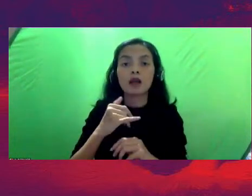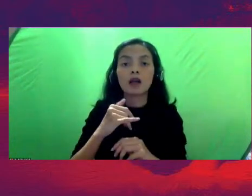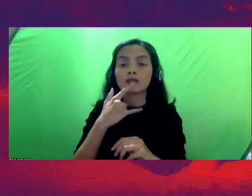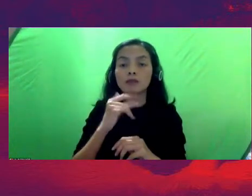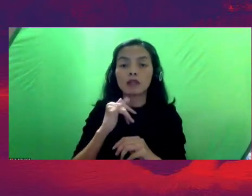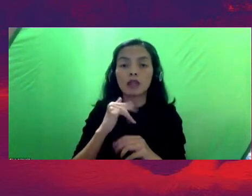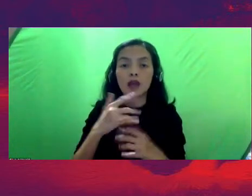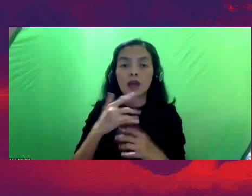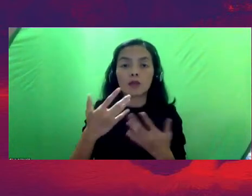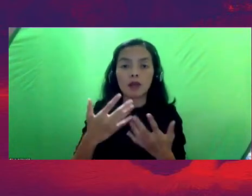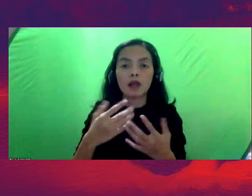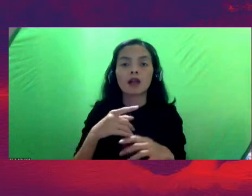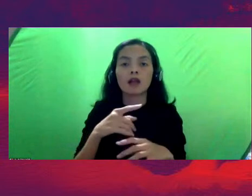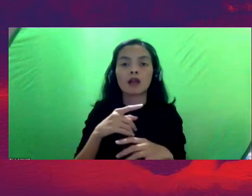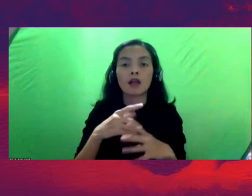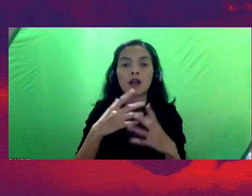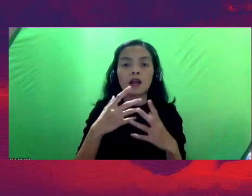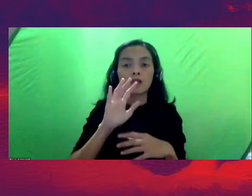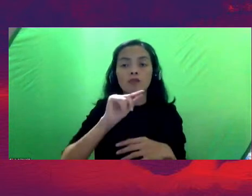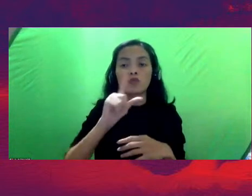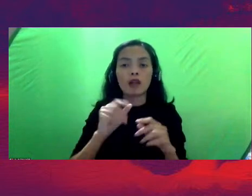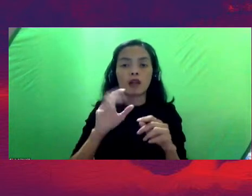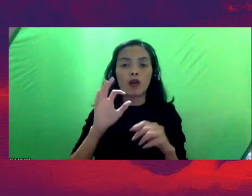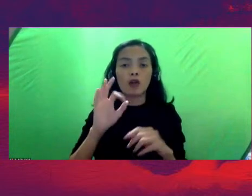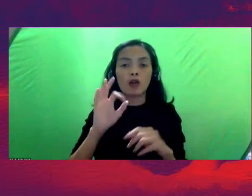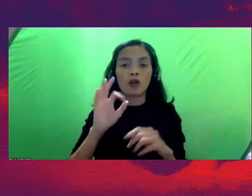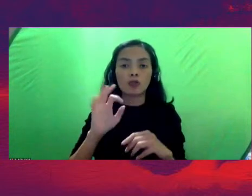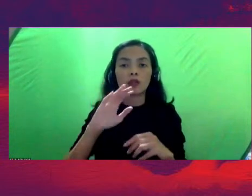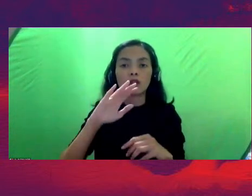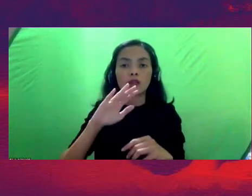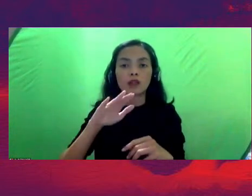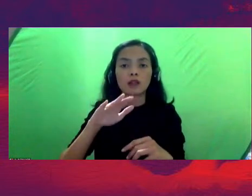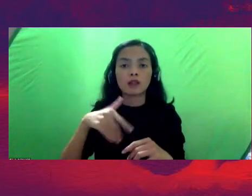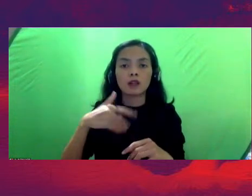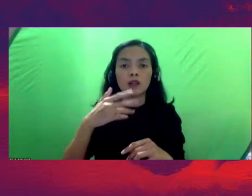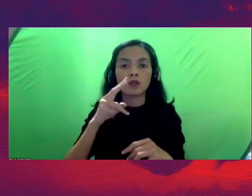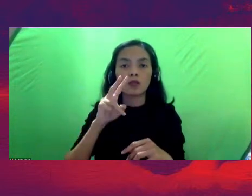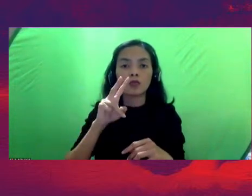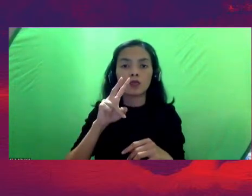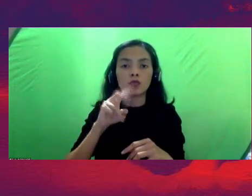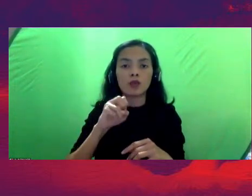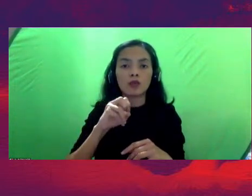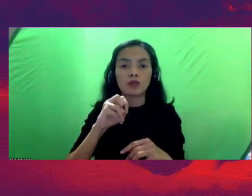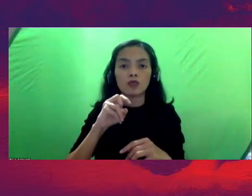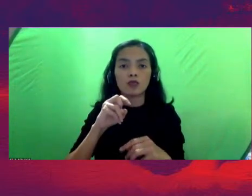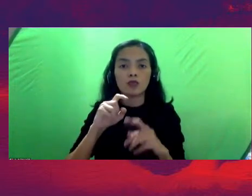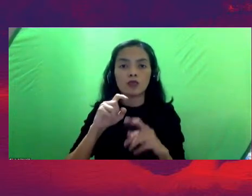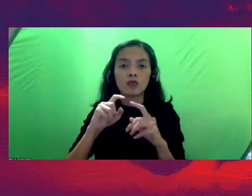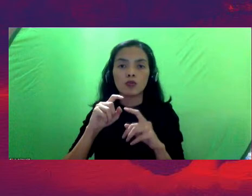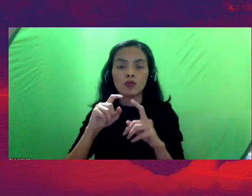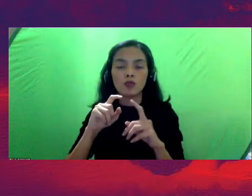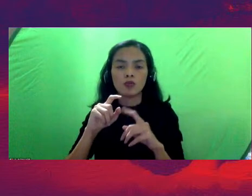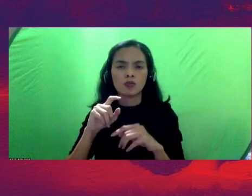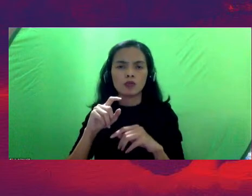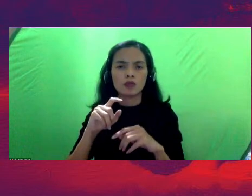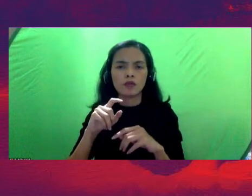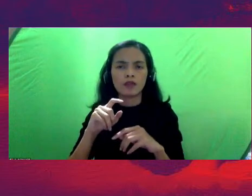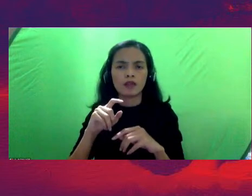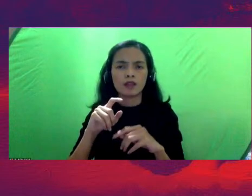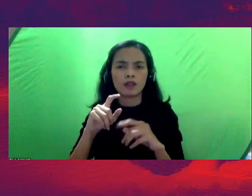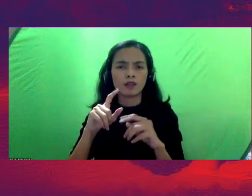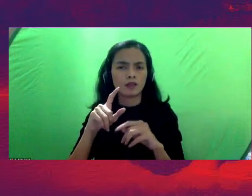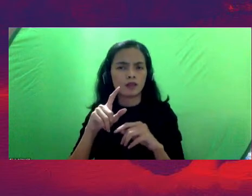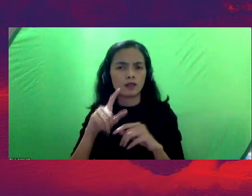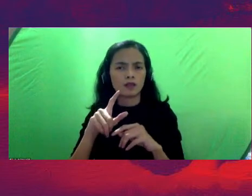in October 2017. Now, we've seen these different